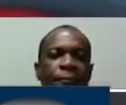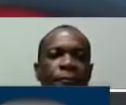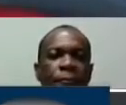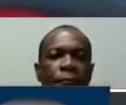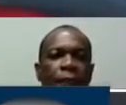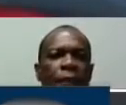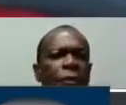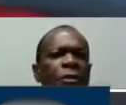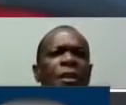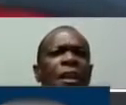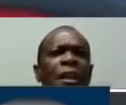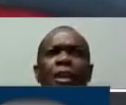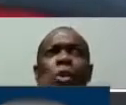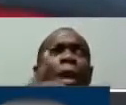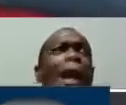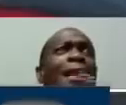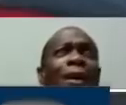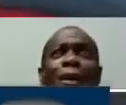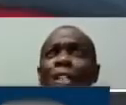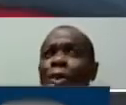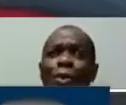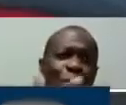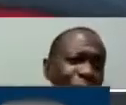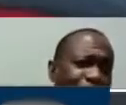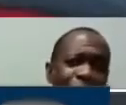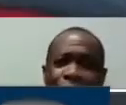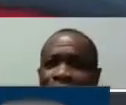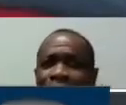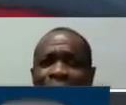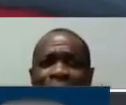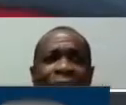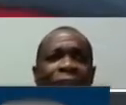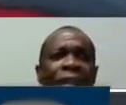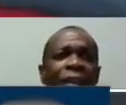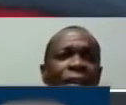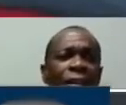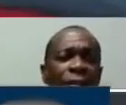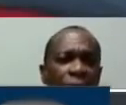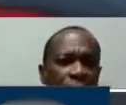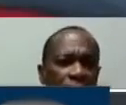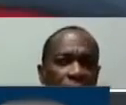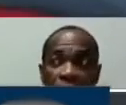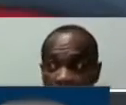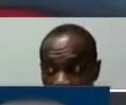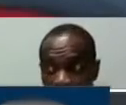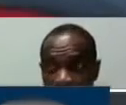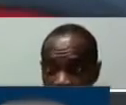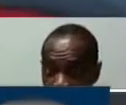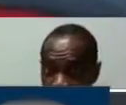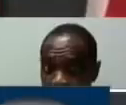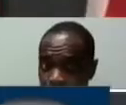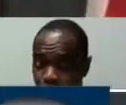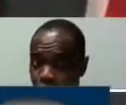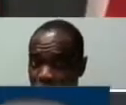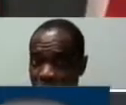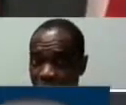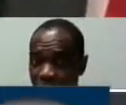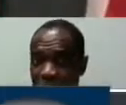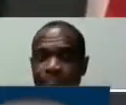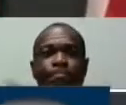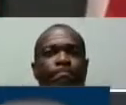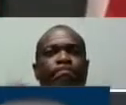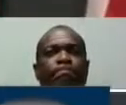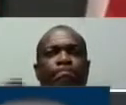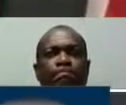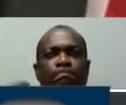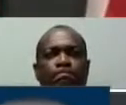no gathering and so on, is that a component in terms of national security that would... Yes, but if, we